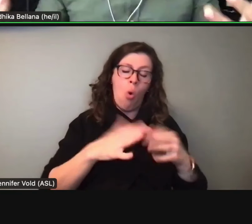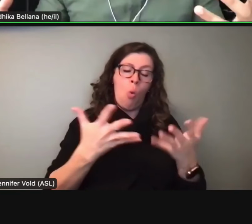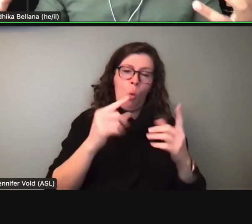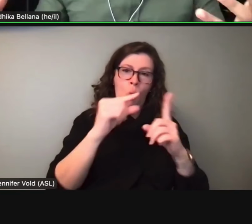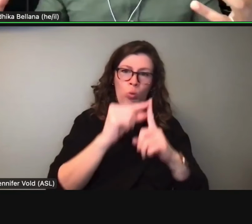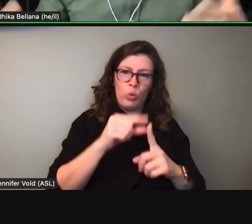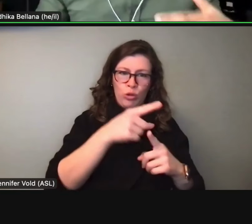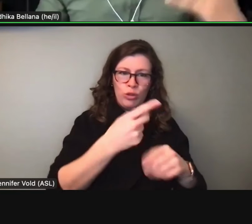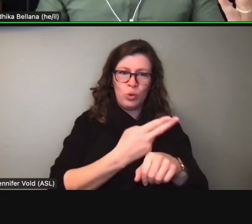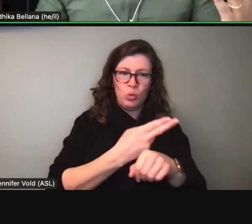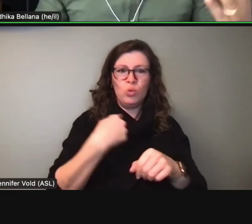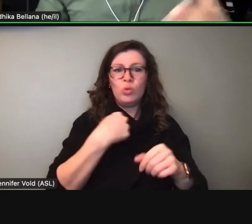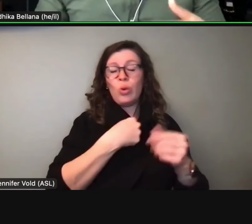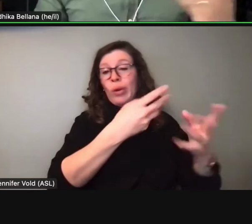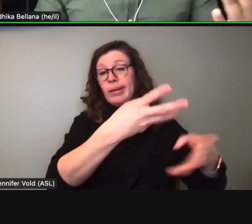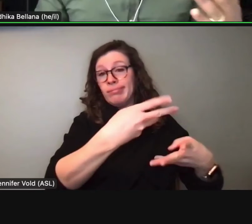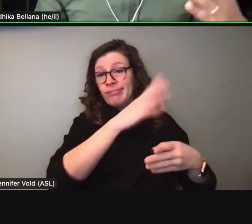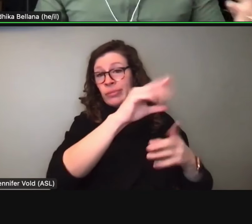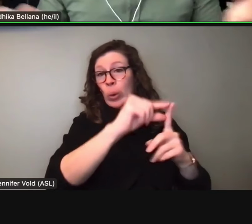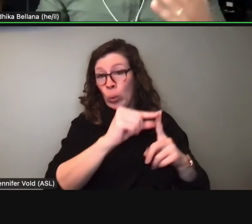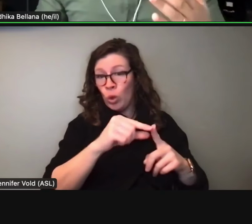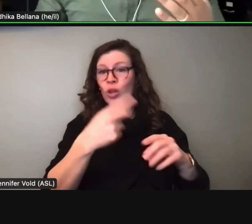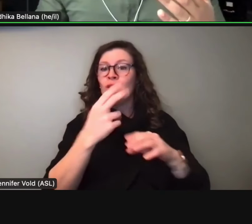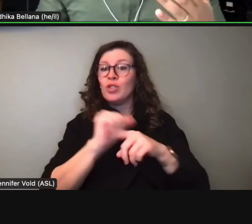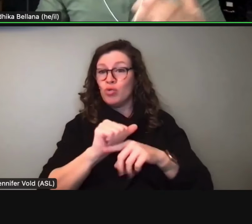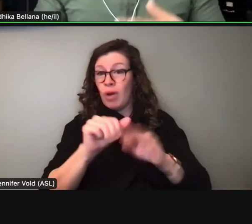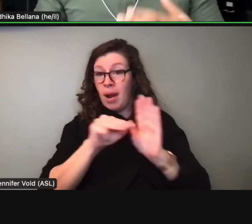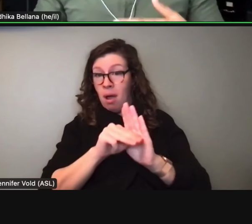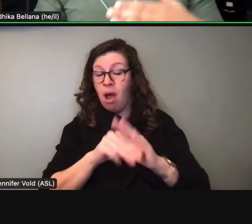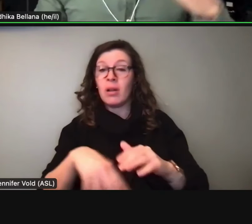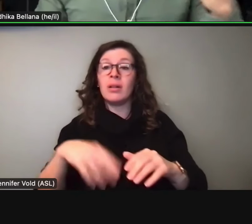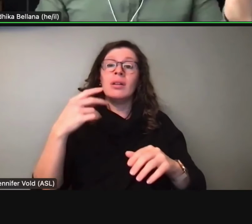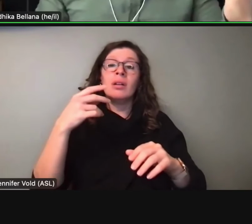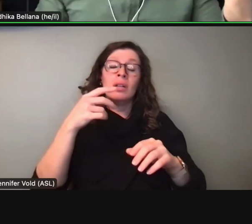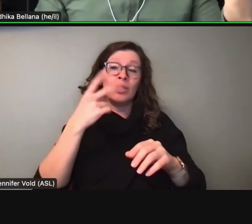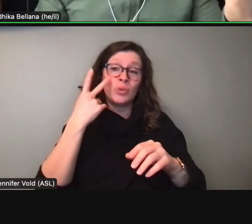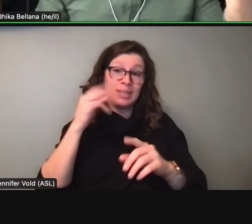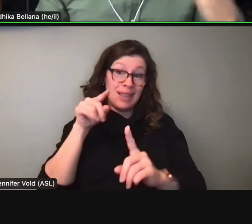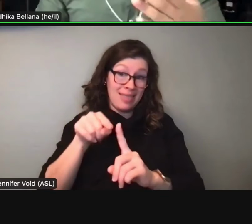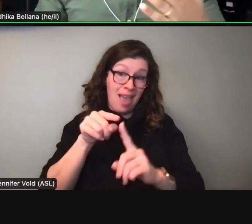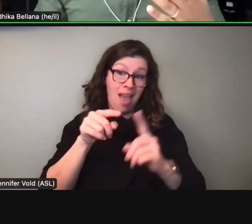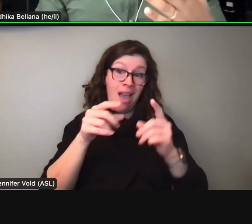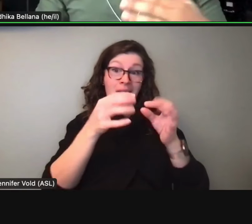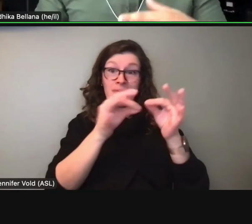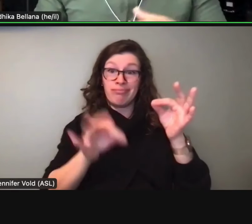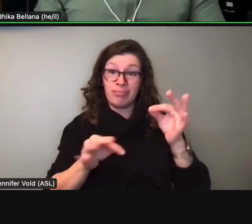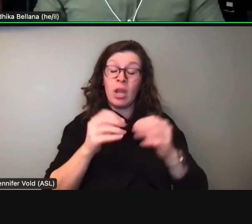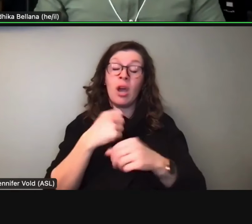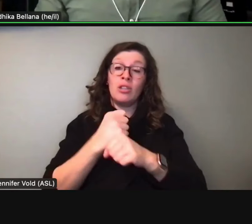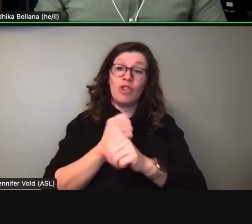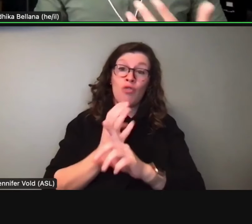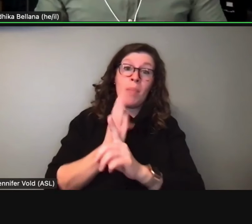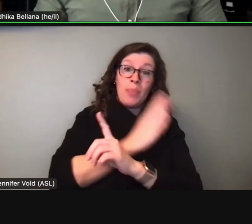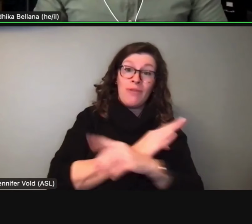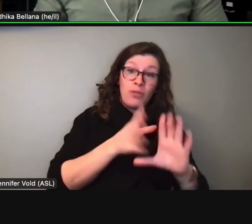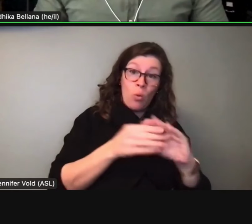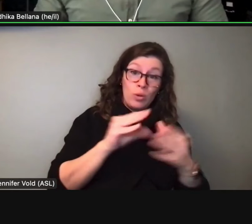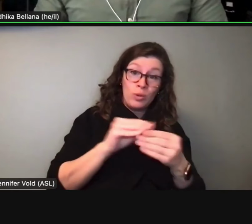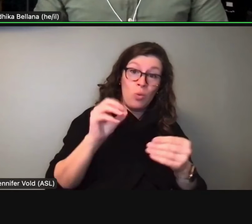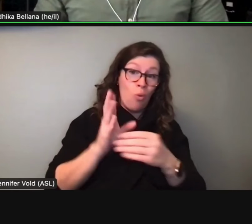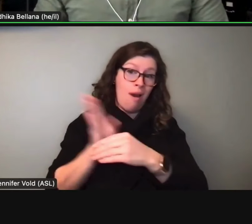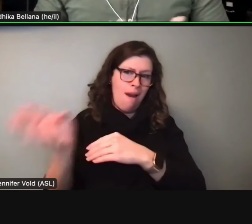would train a model to predict whether a held out chain was generated pre-story or post-story. And another way